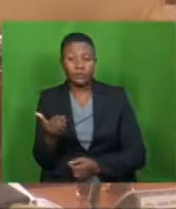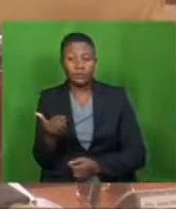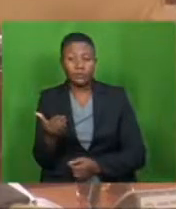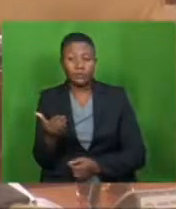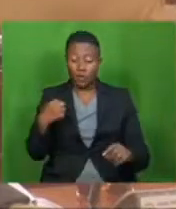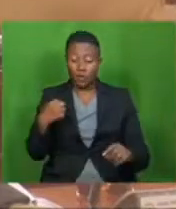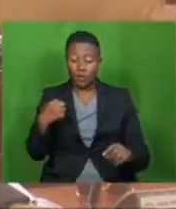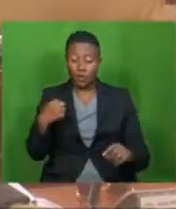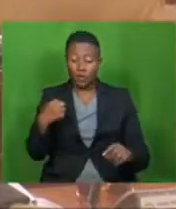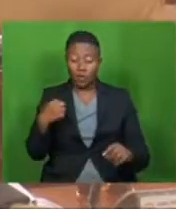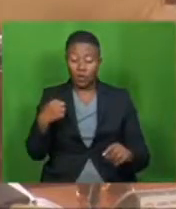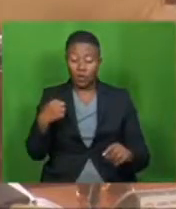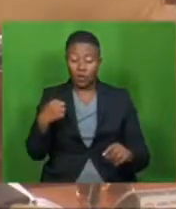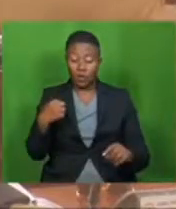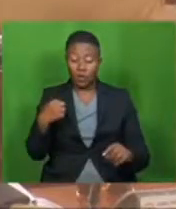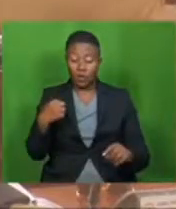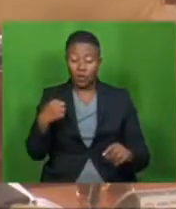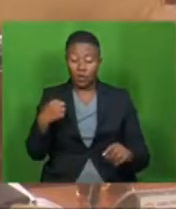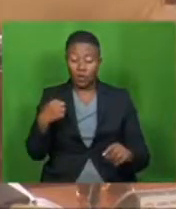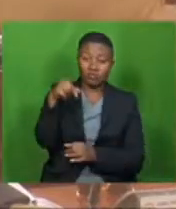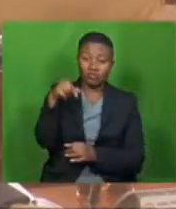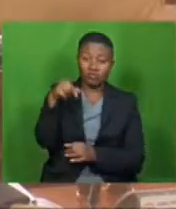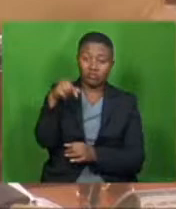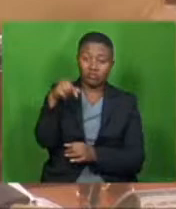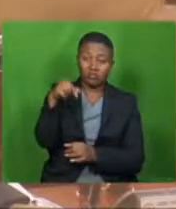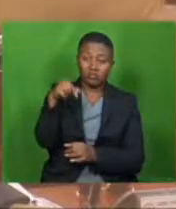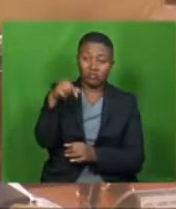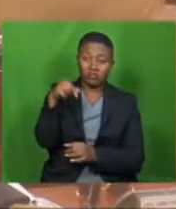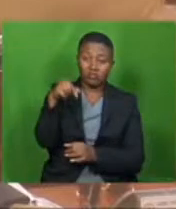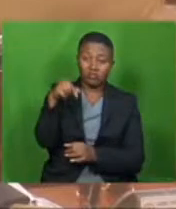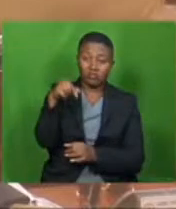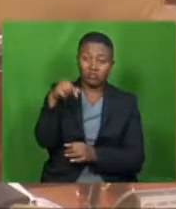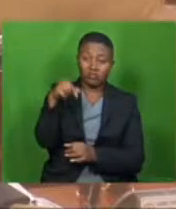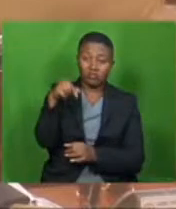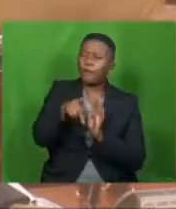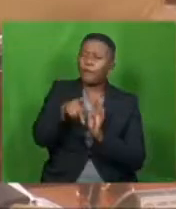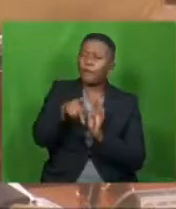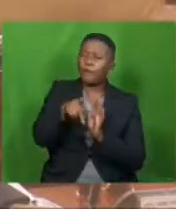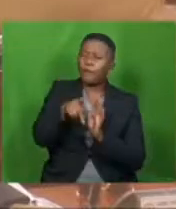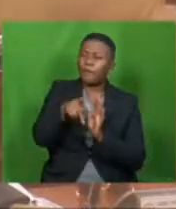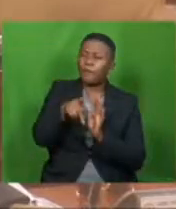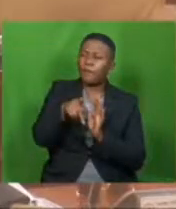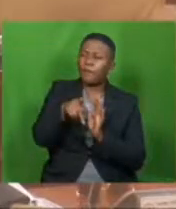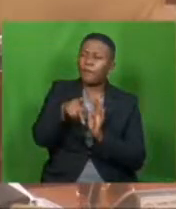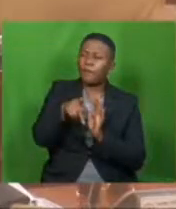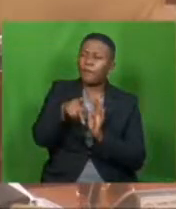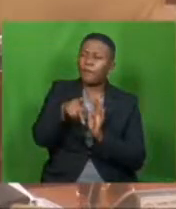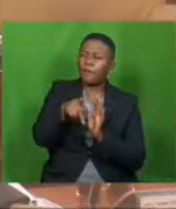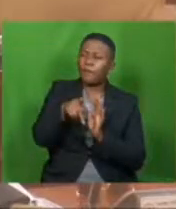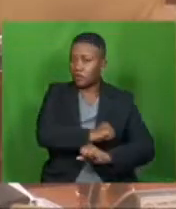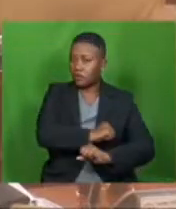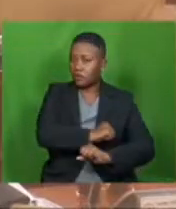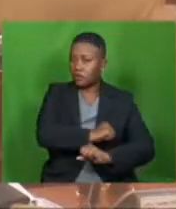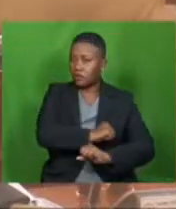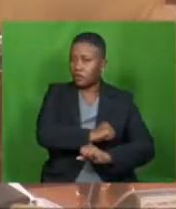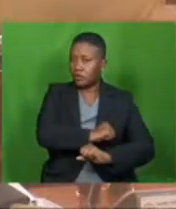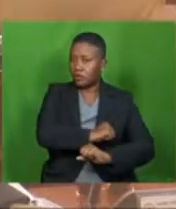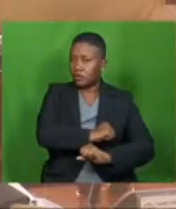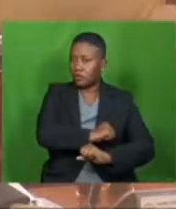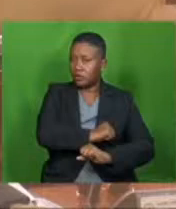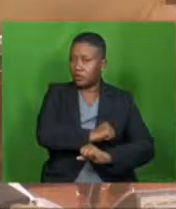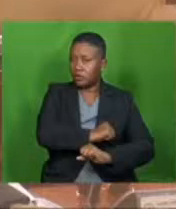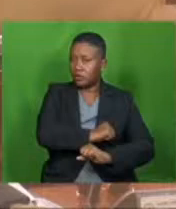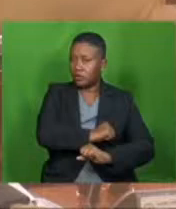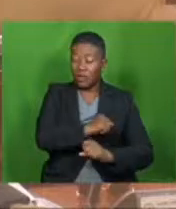trees, there must be a deliberate policy to protect them, because until about 4,